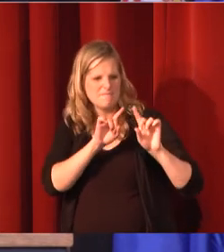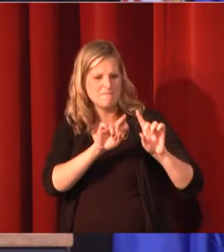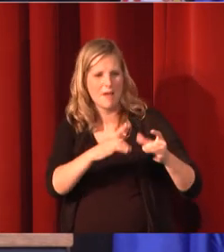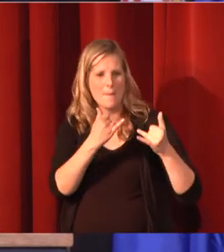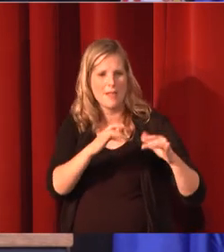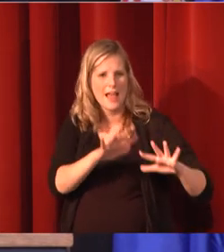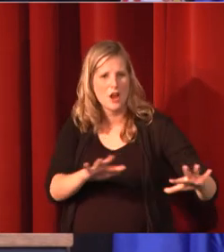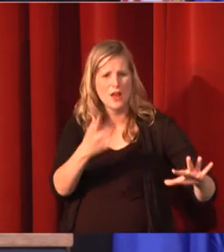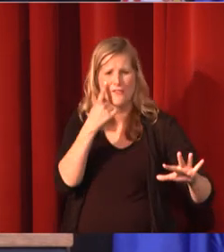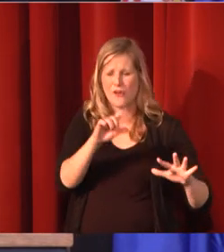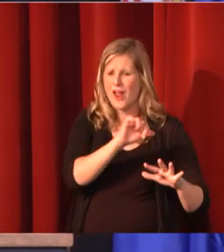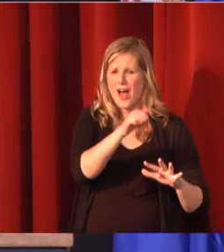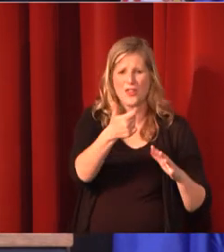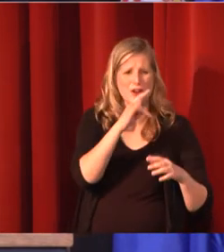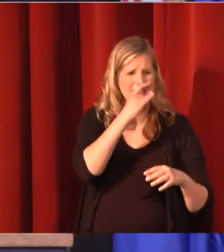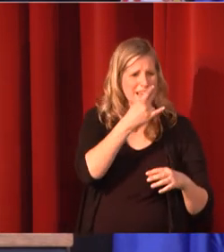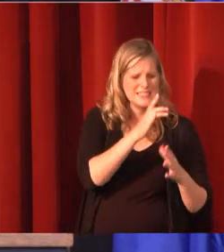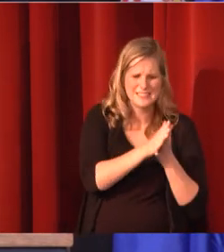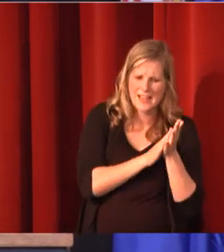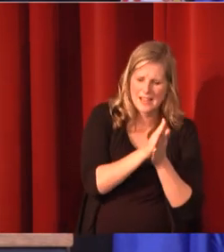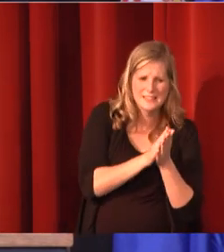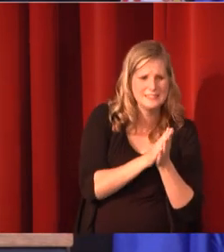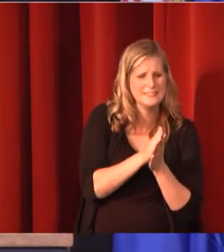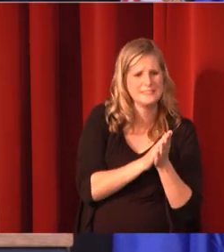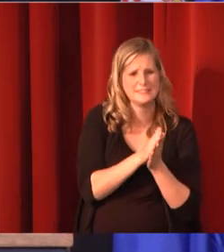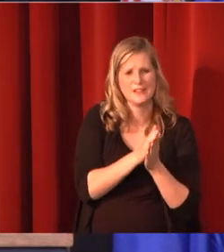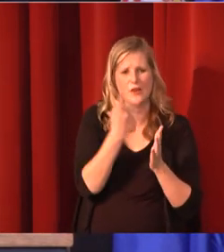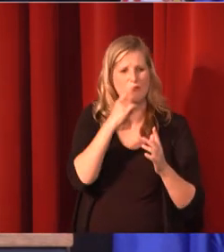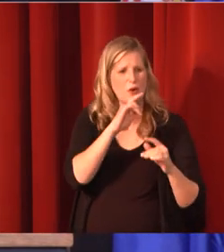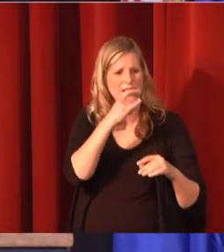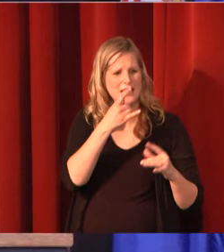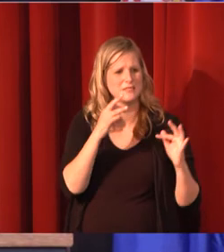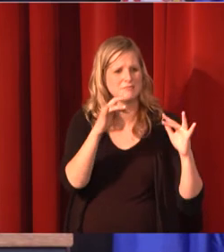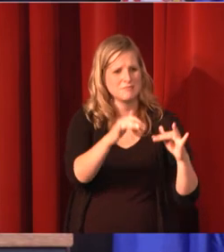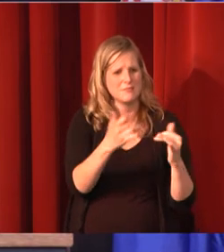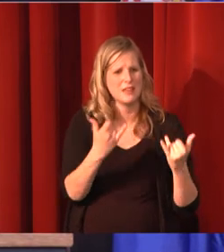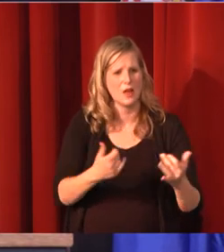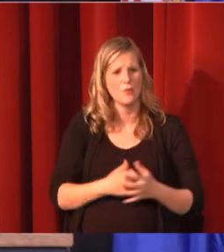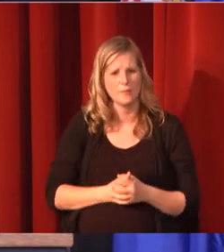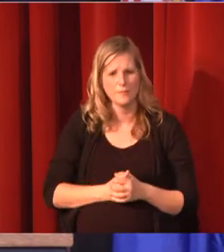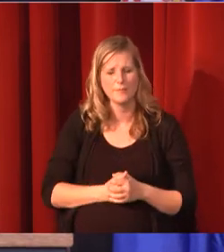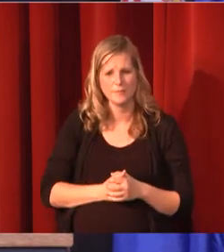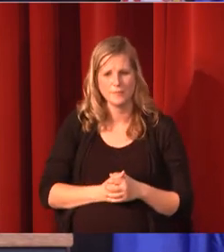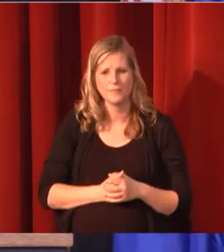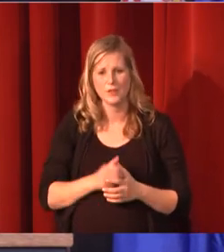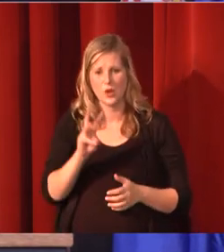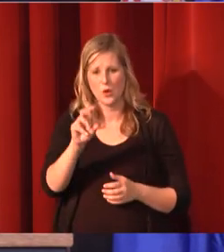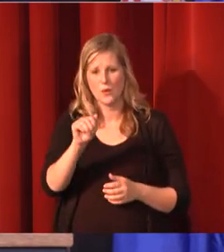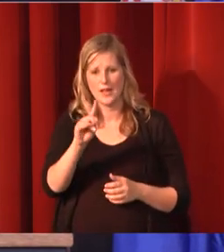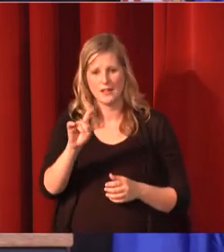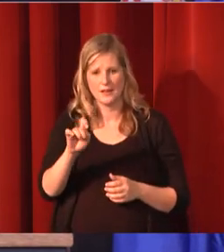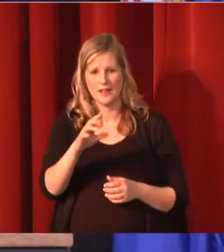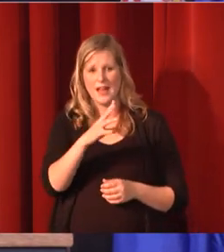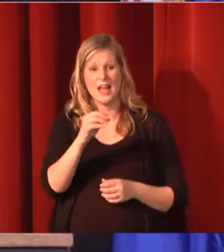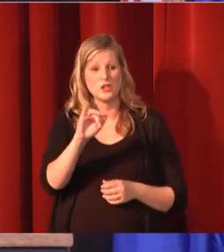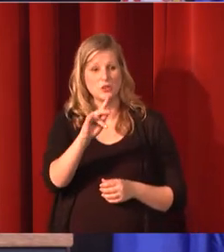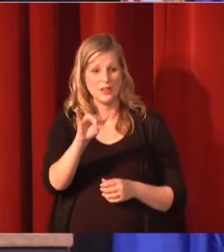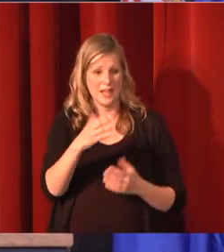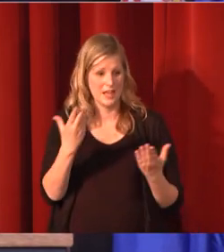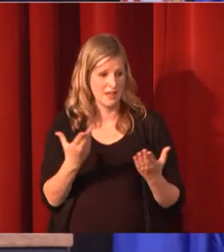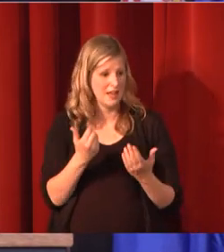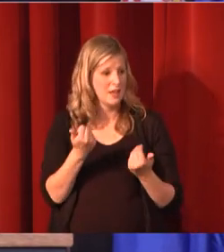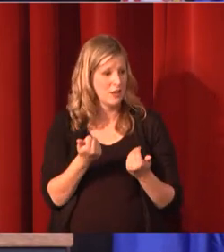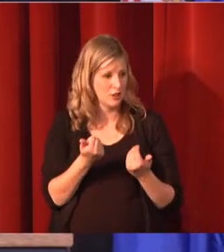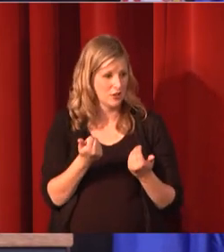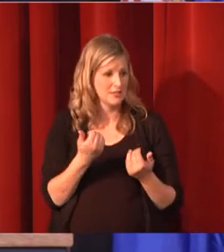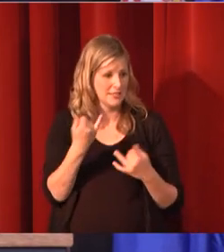encourages active outdoor an imaginative play Wade and Julia are here with us today